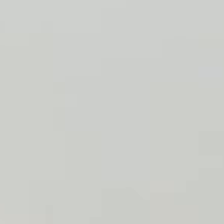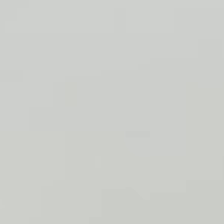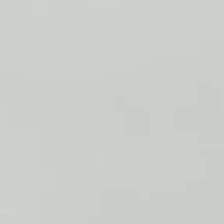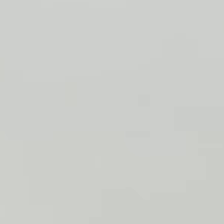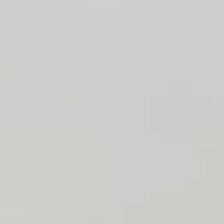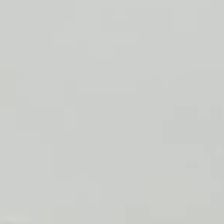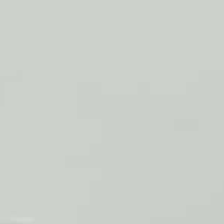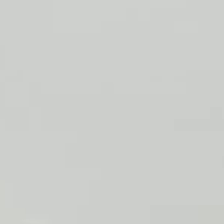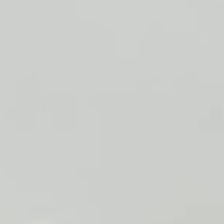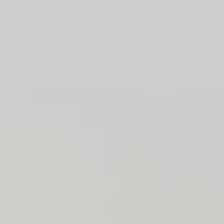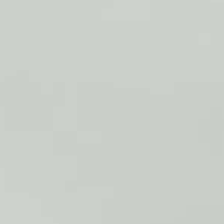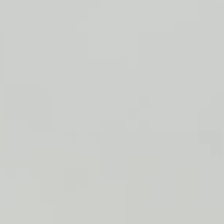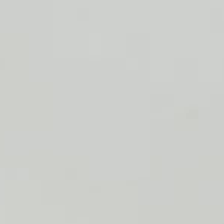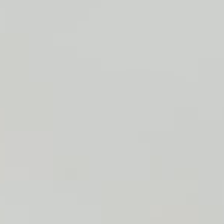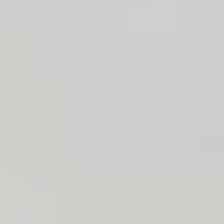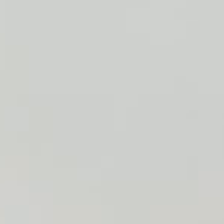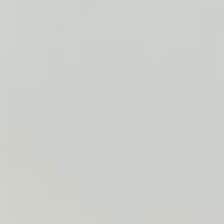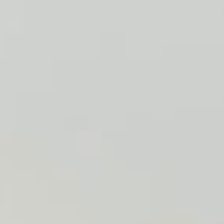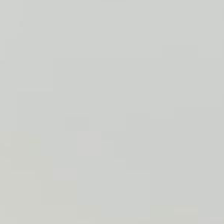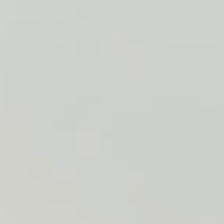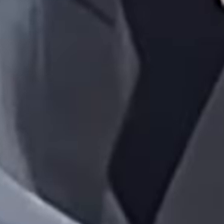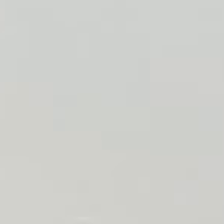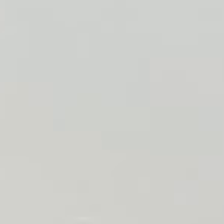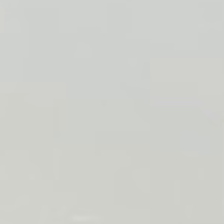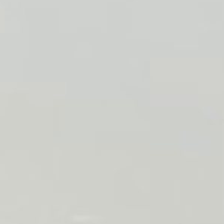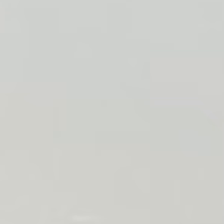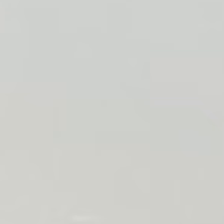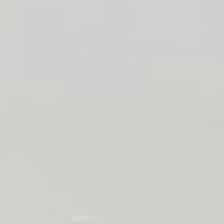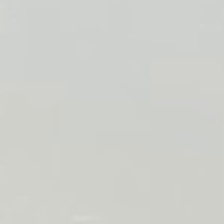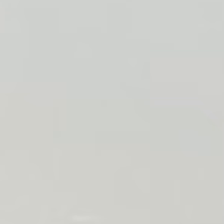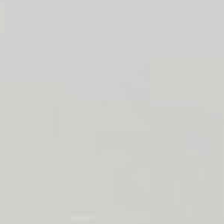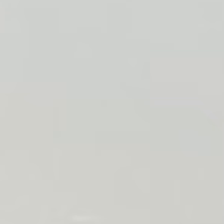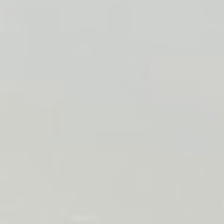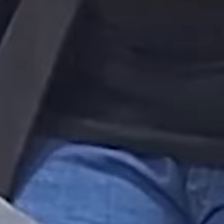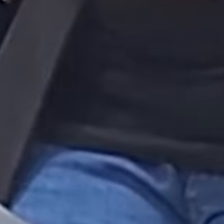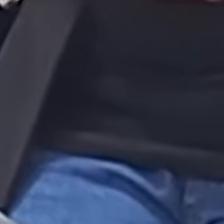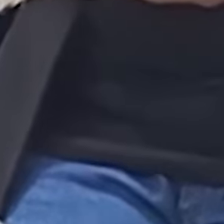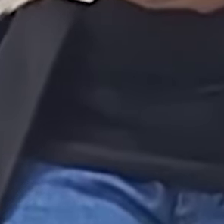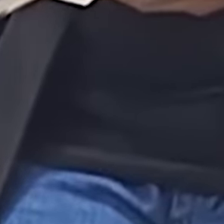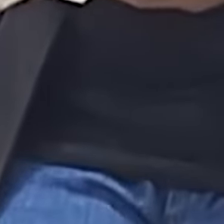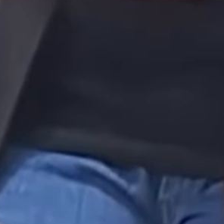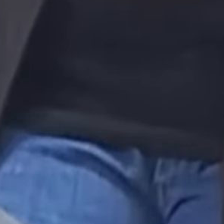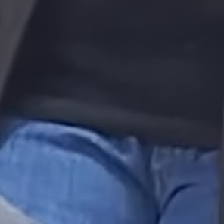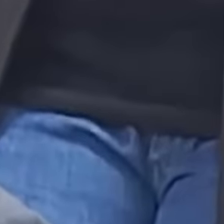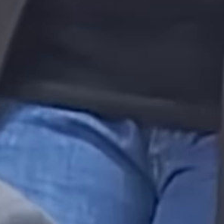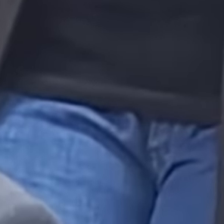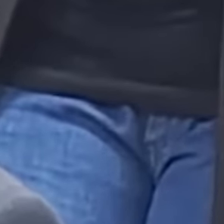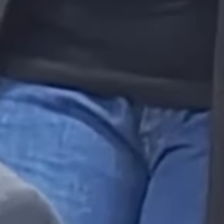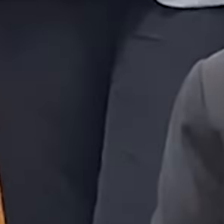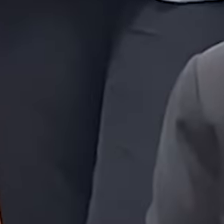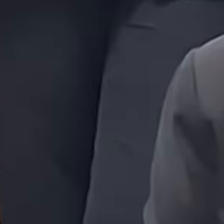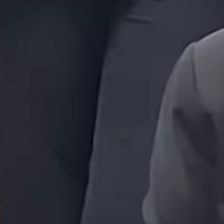the respect and equality, tenacity and perseverance, and this year and perseverance